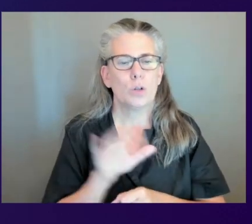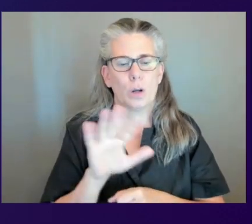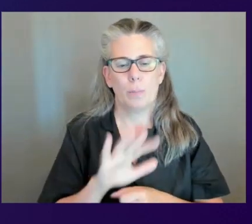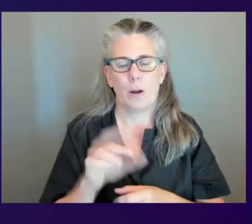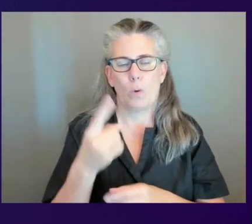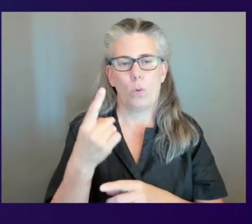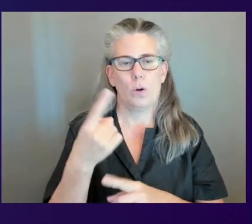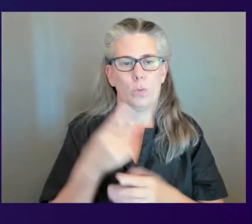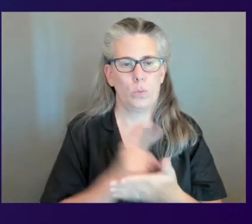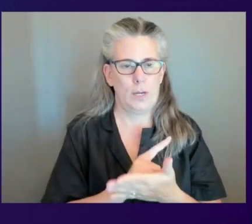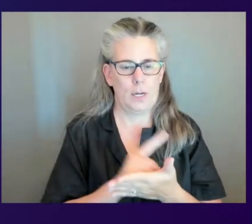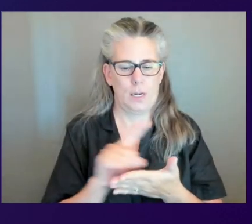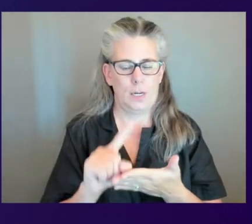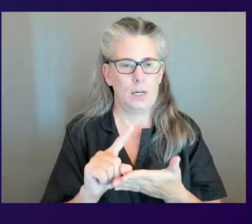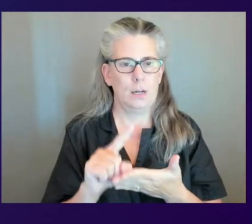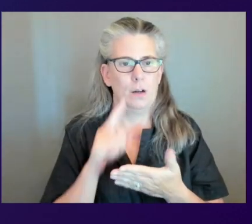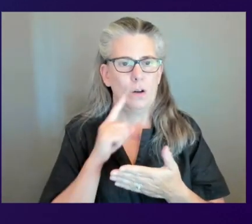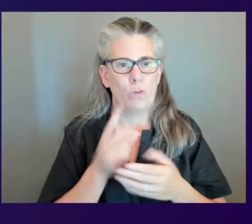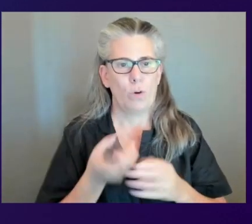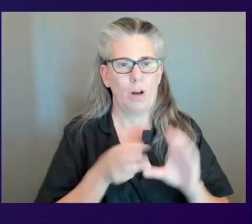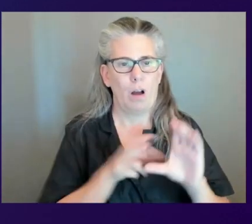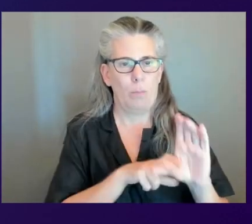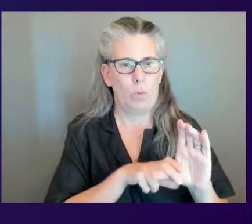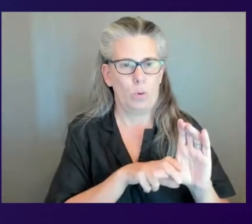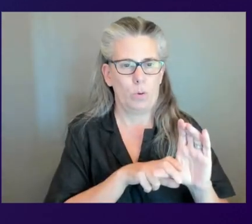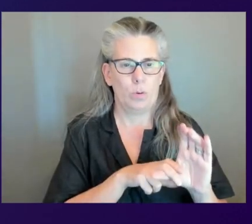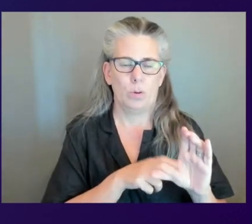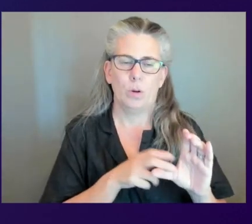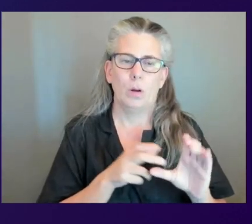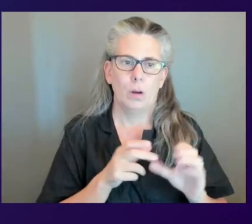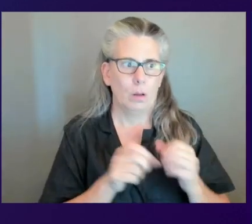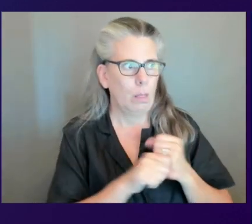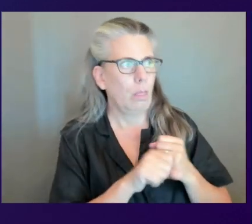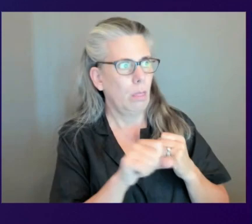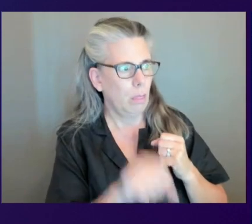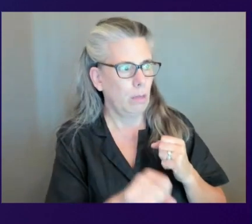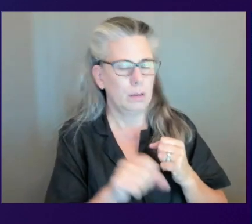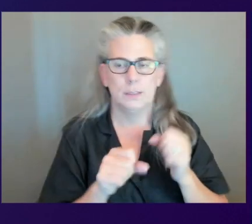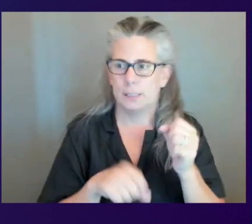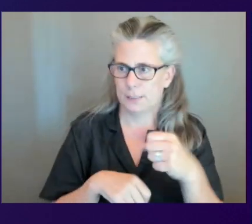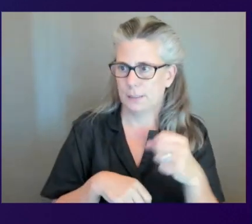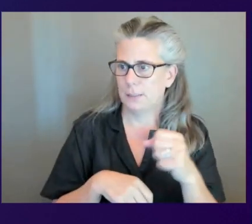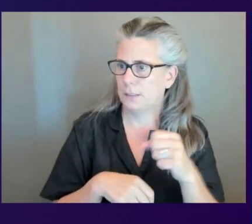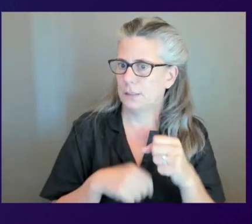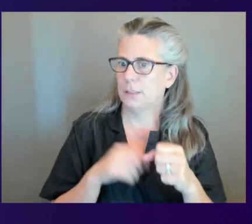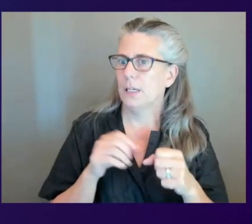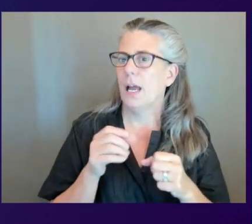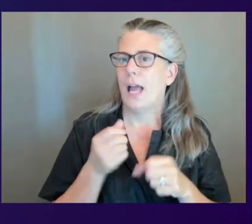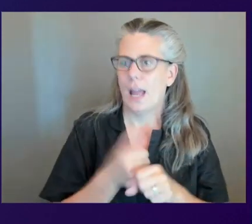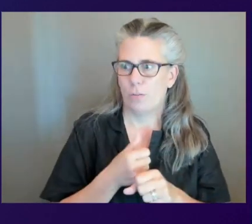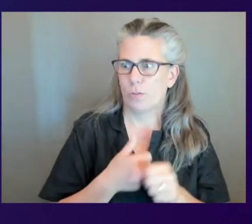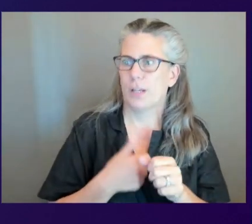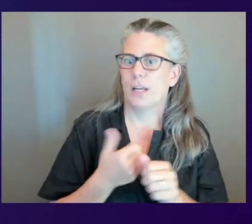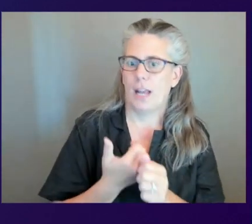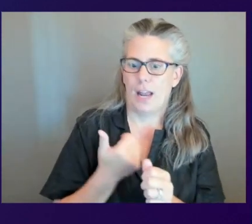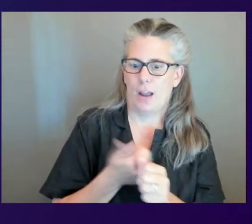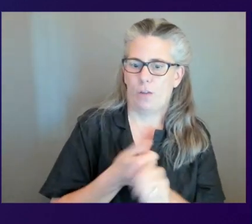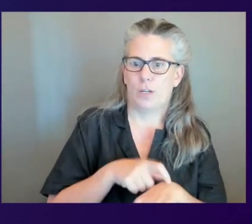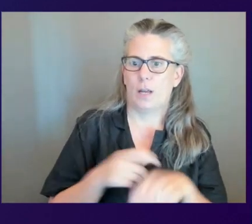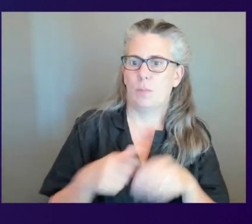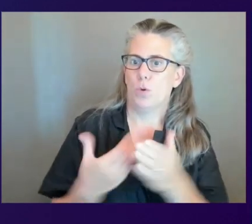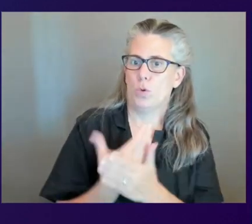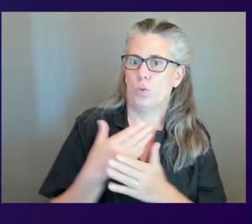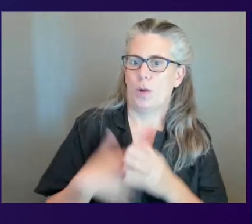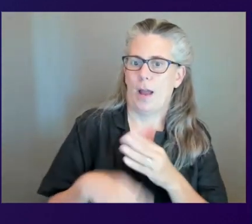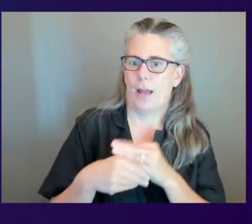overkill for a website, right? Absolutely, especially as they built out more functionality in the website. So every time they had a new feature, it's just making the website more powerful. Yeah.